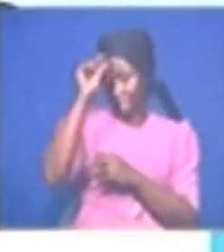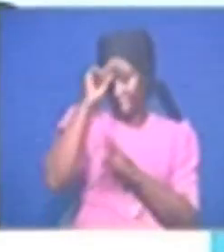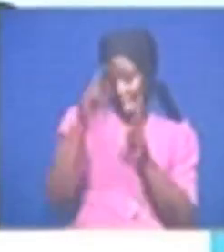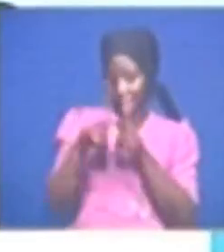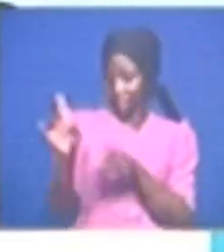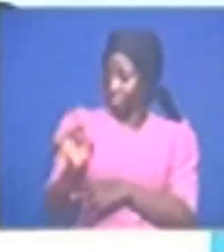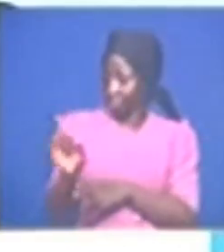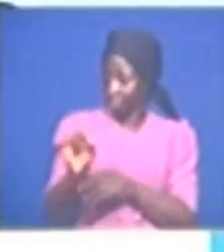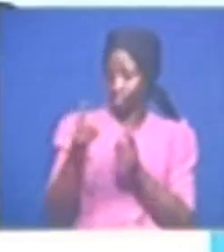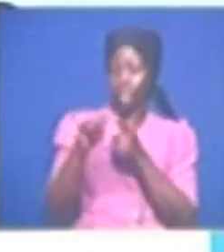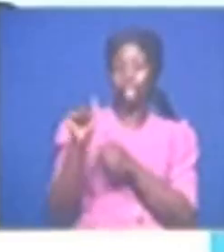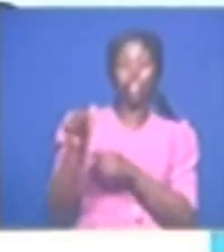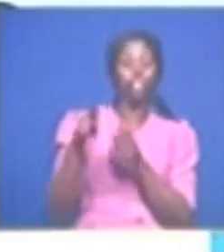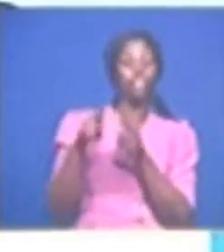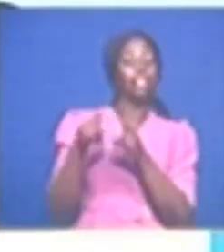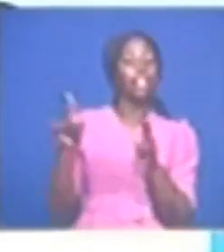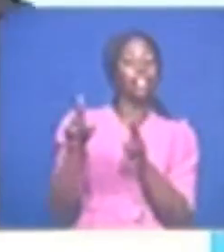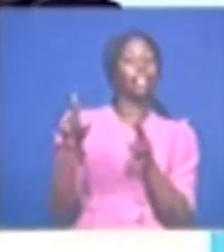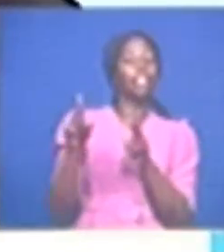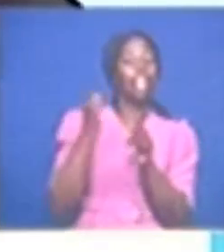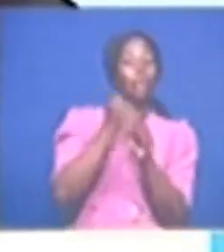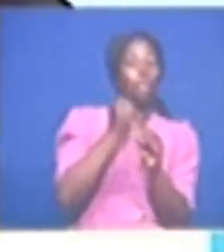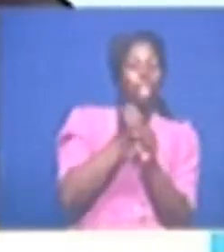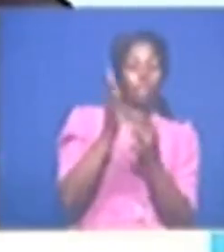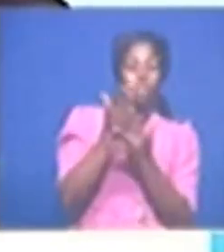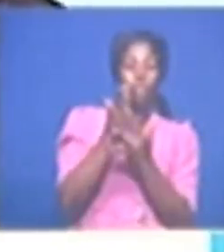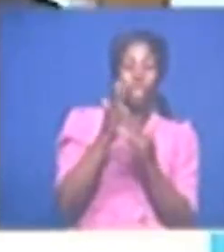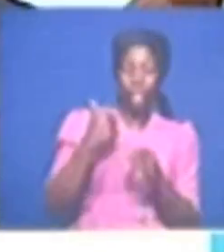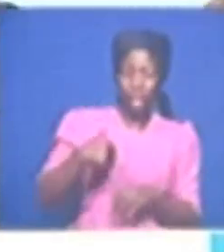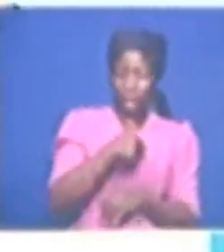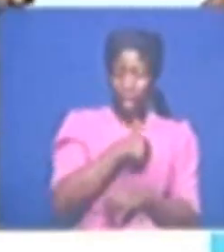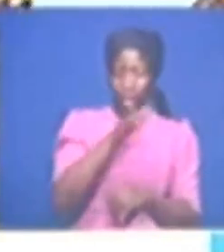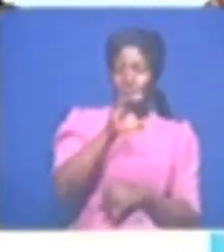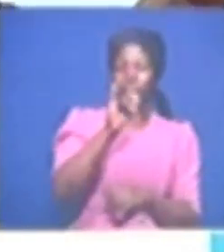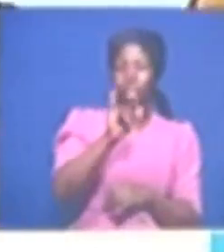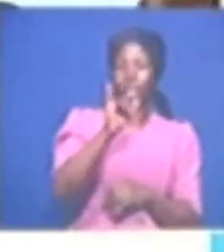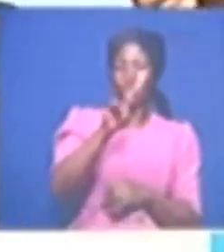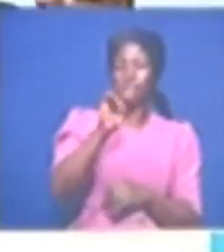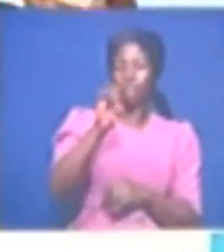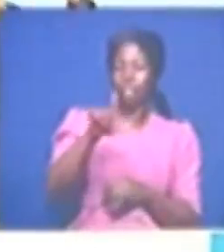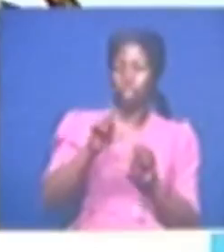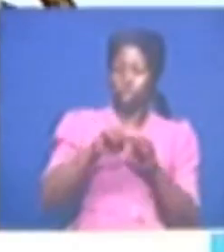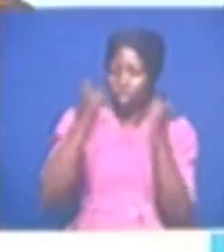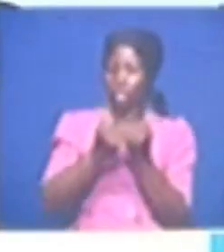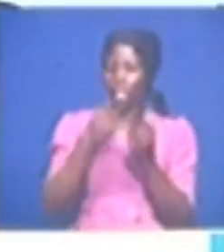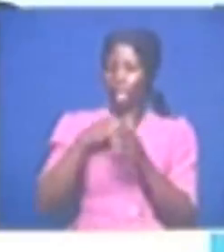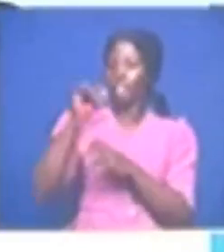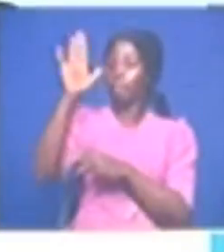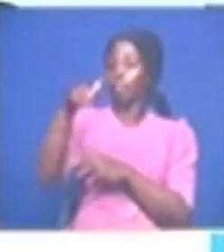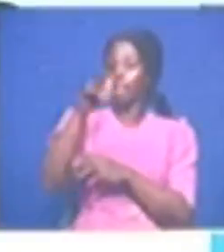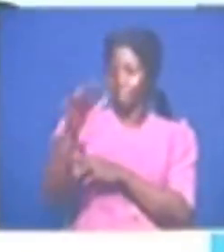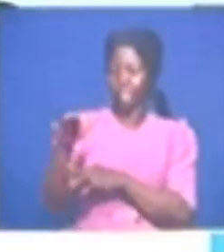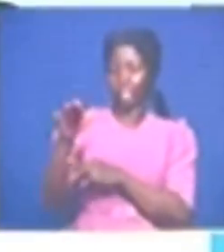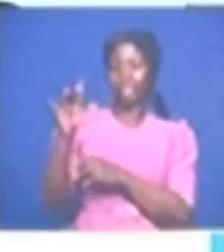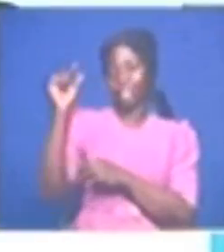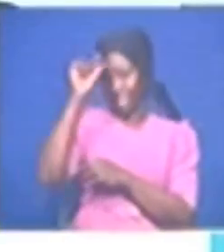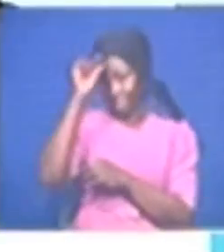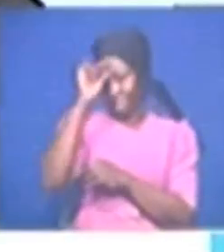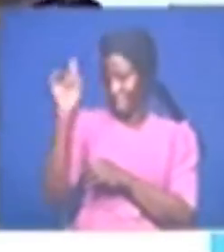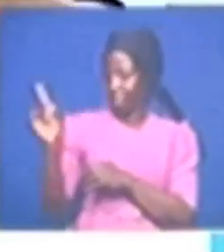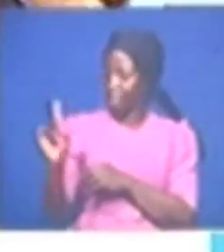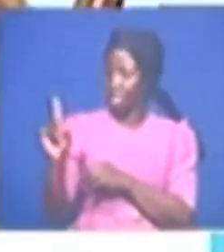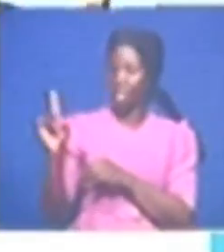This was started, it was an effort between us, civil society, and members of parliament. The government, Minister of Environment,